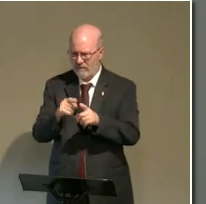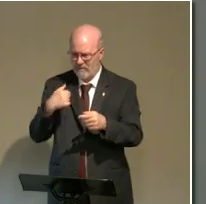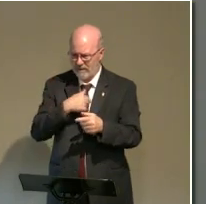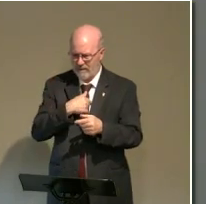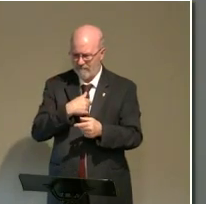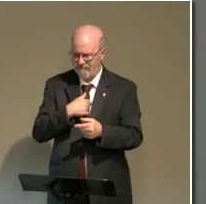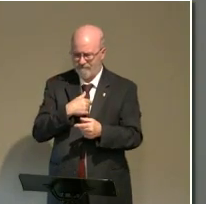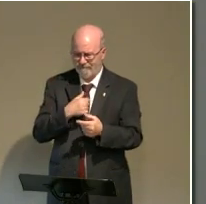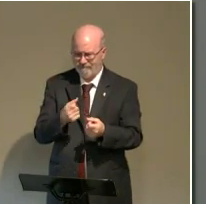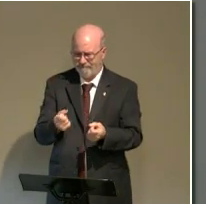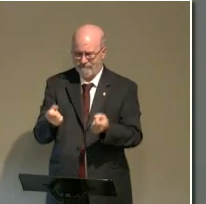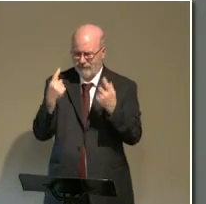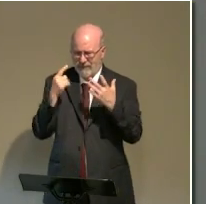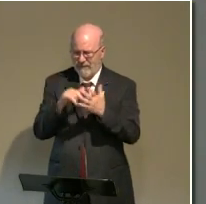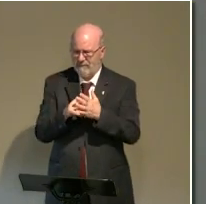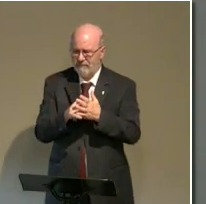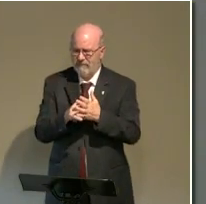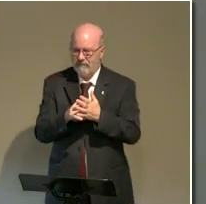make sense, right?